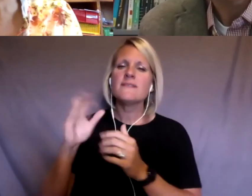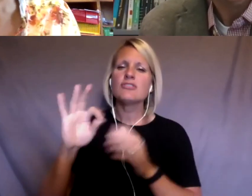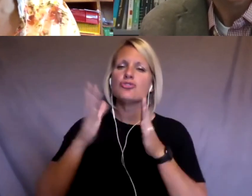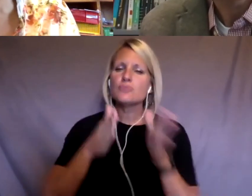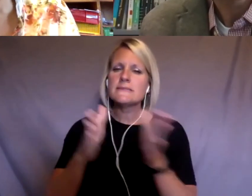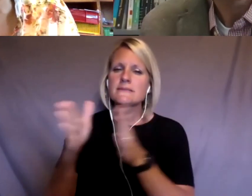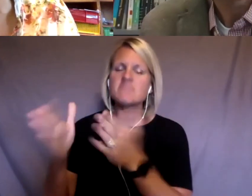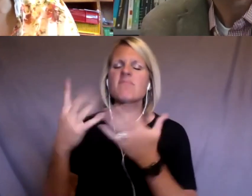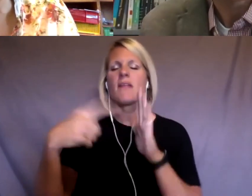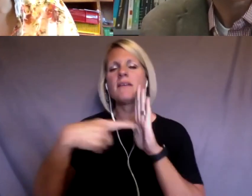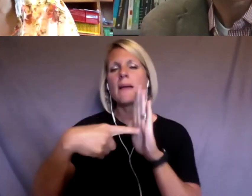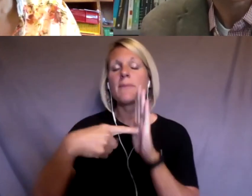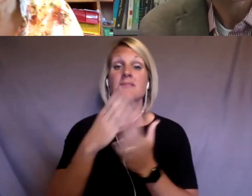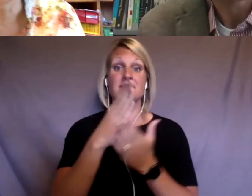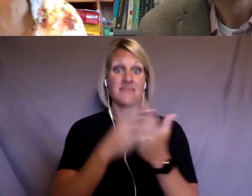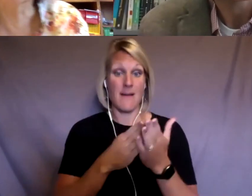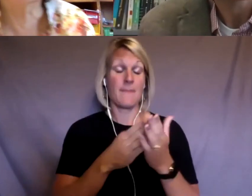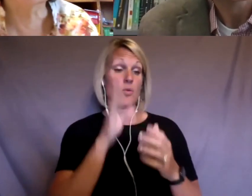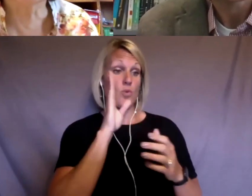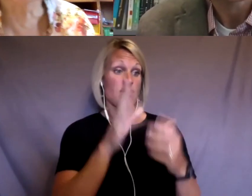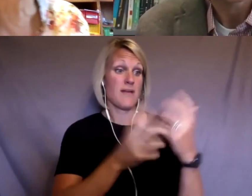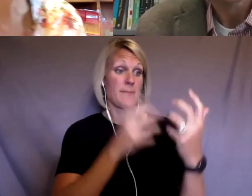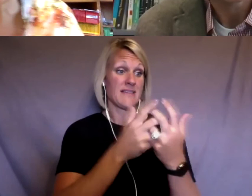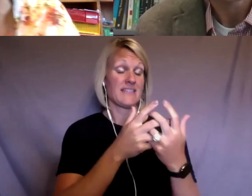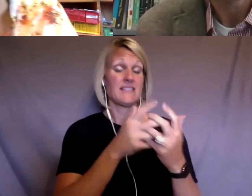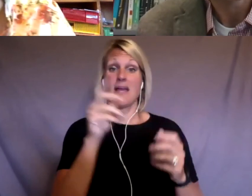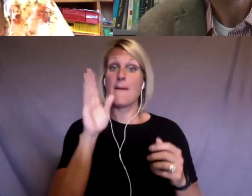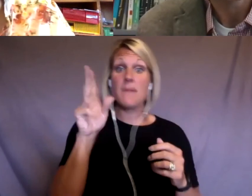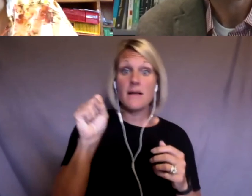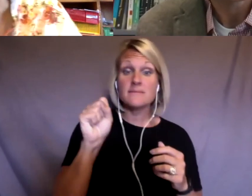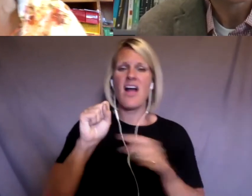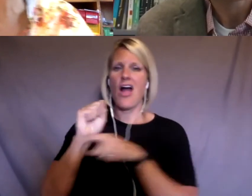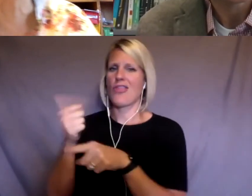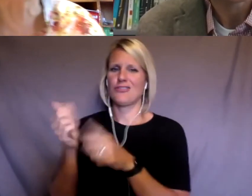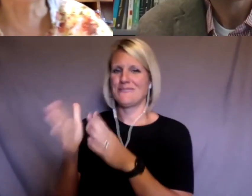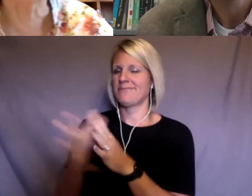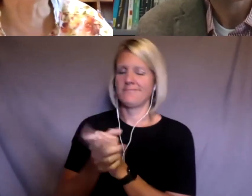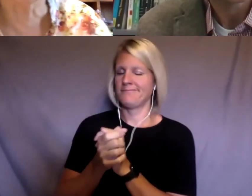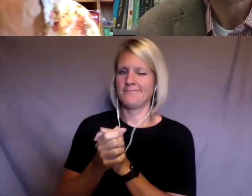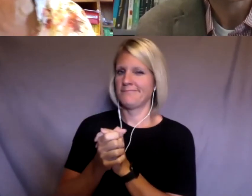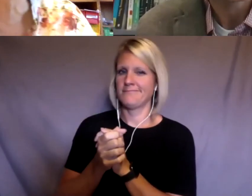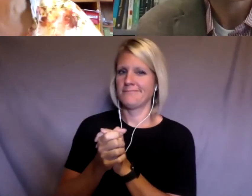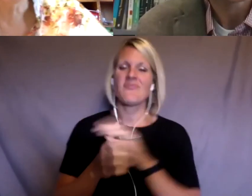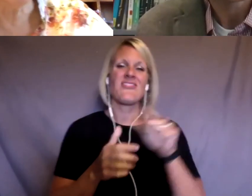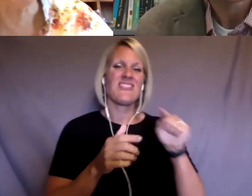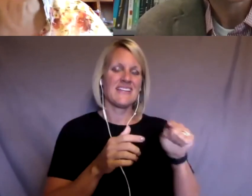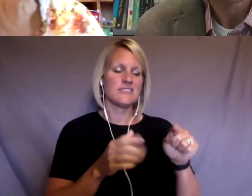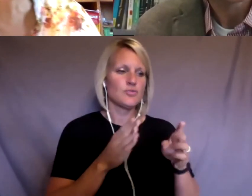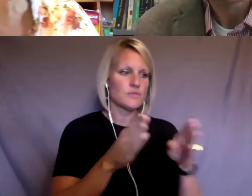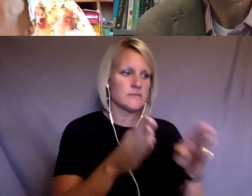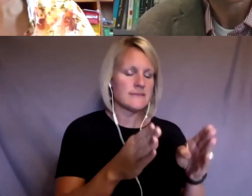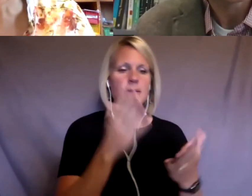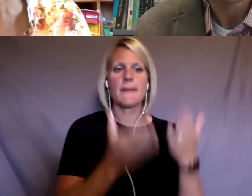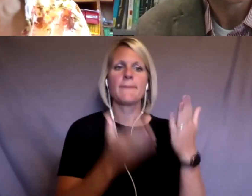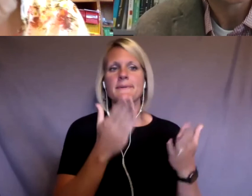for example, accommodate transit. Some of them do not accommodate transit. Some are classified as different types